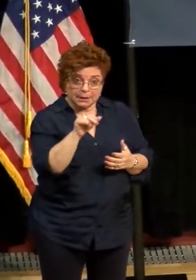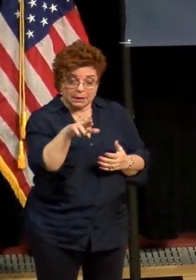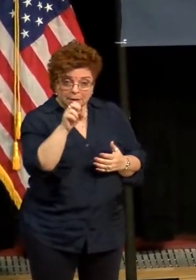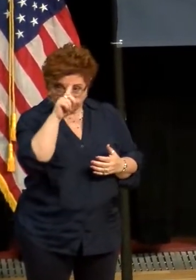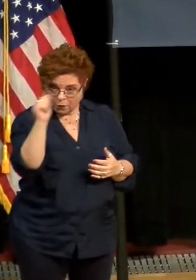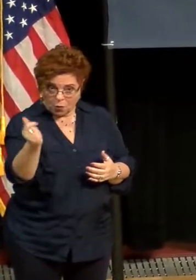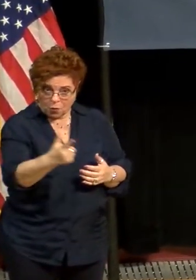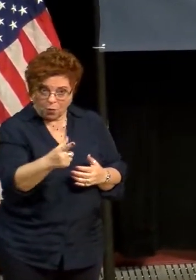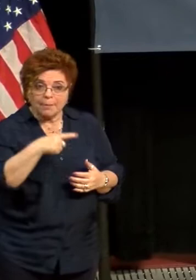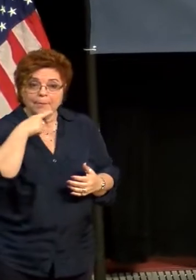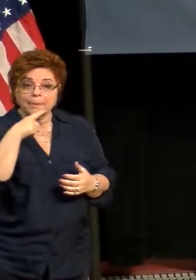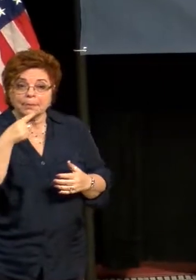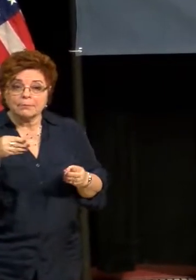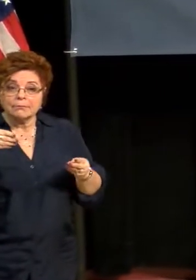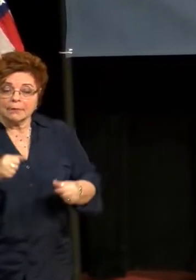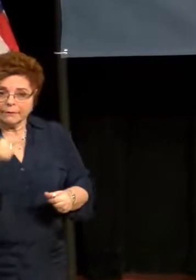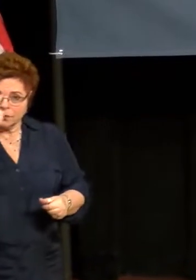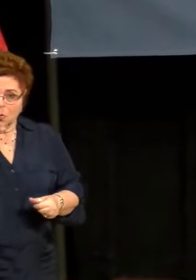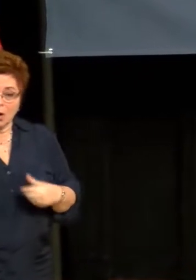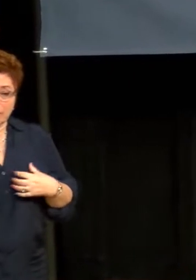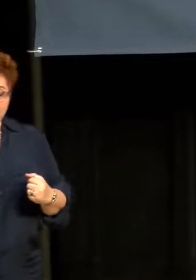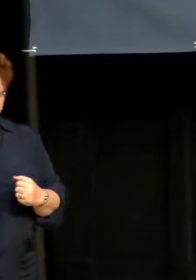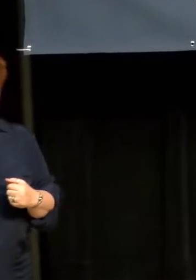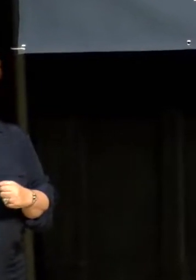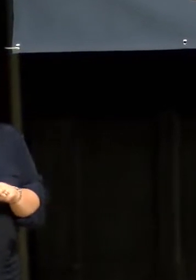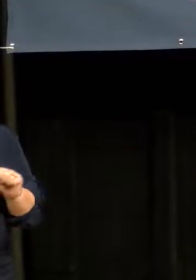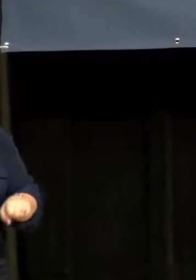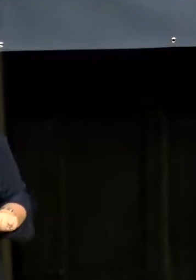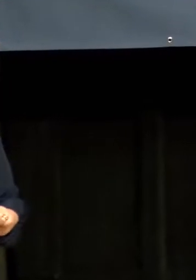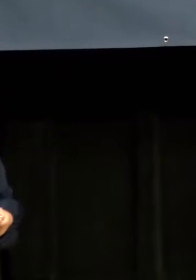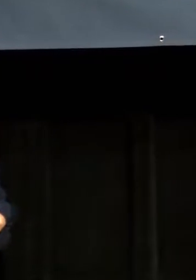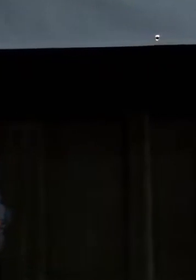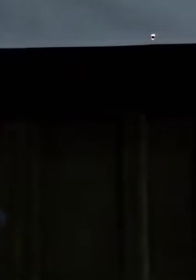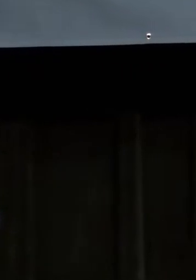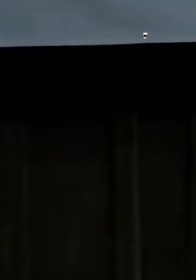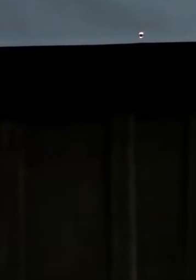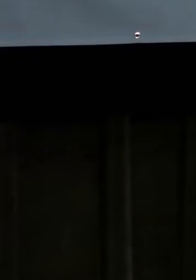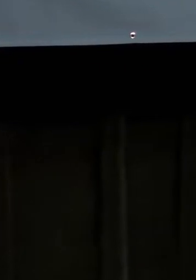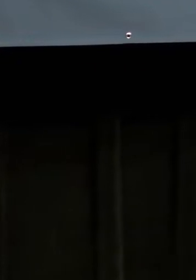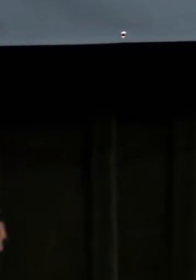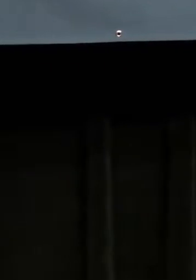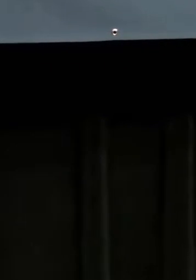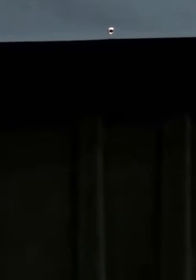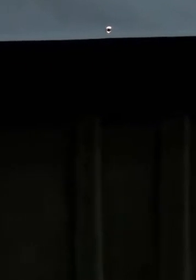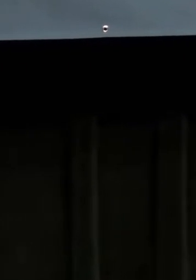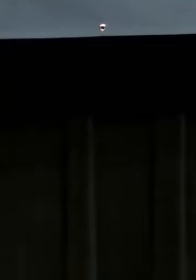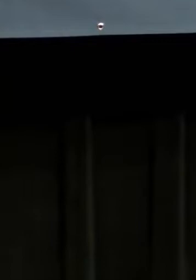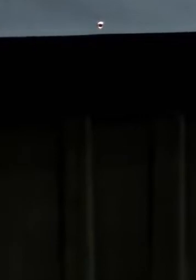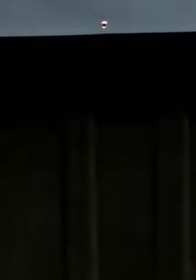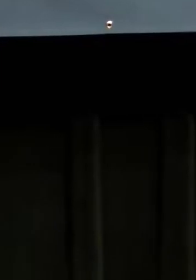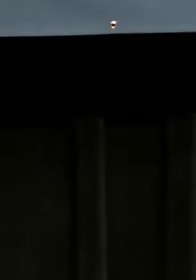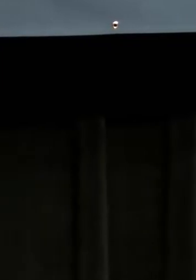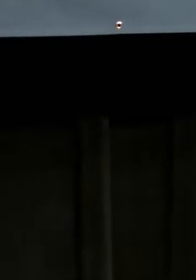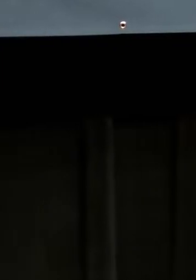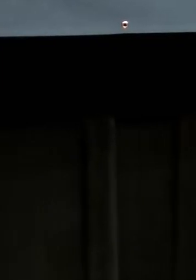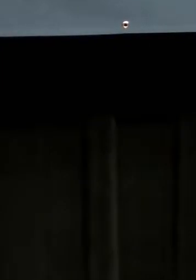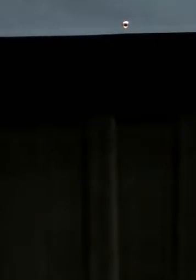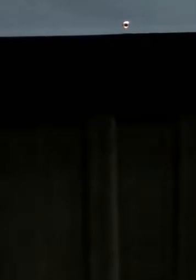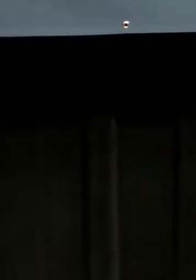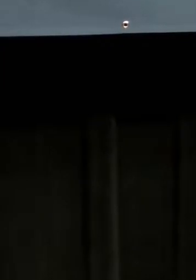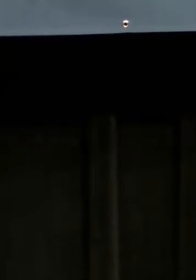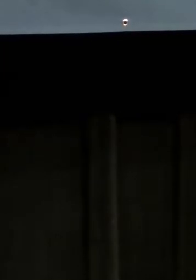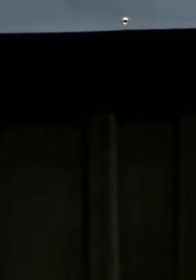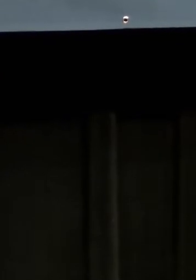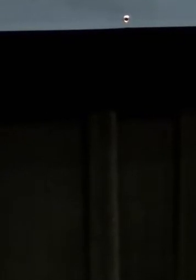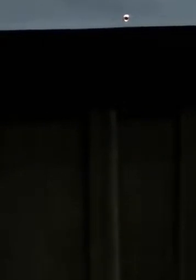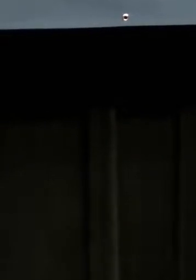all publicly funded healthcare system? Absolutely, positively, and unequivocally. Now, the question